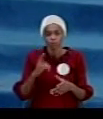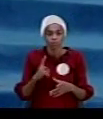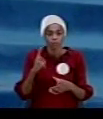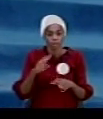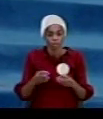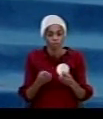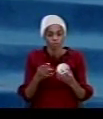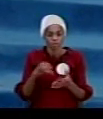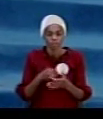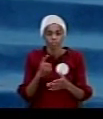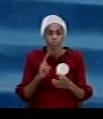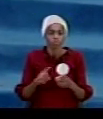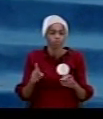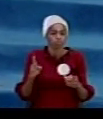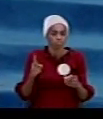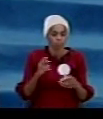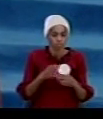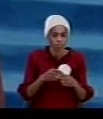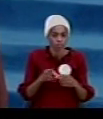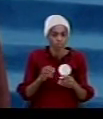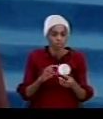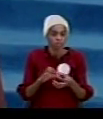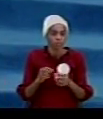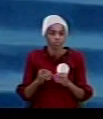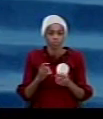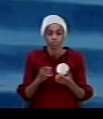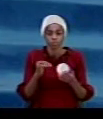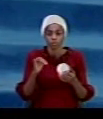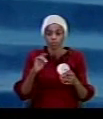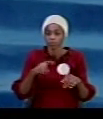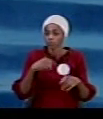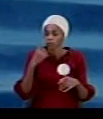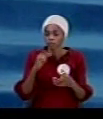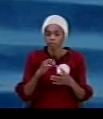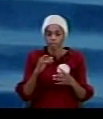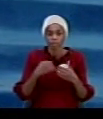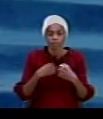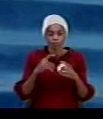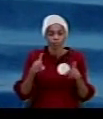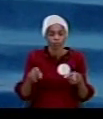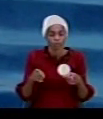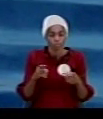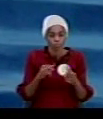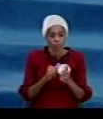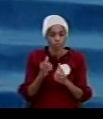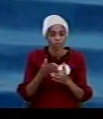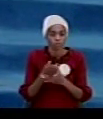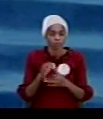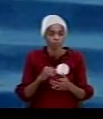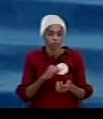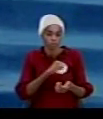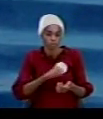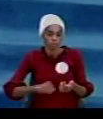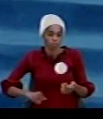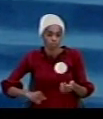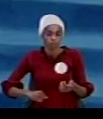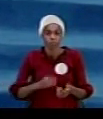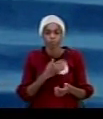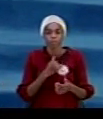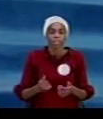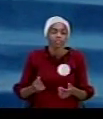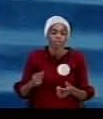short, I was told that I will have to pass through operation, and I started fearing.